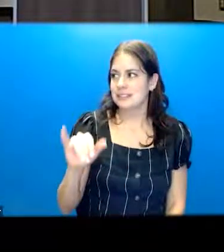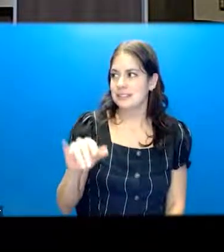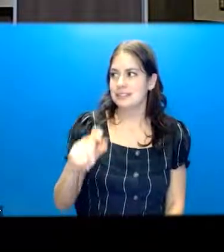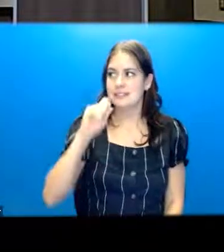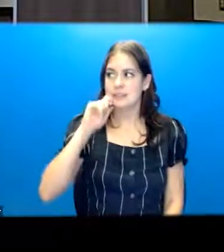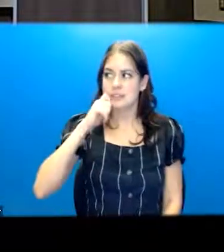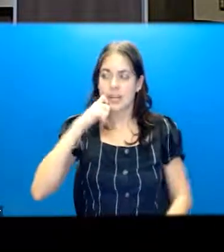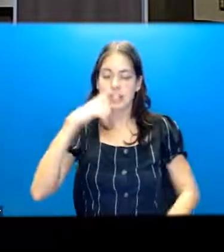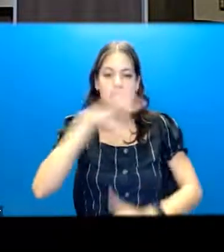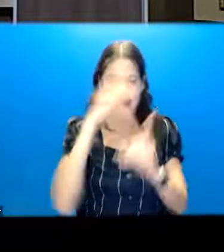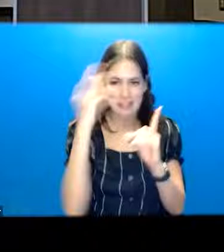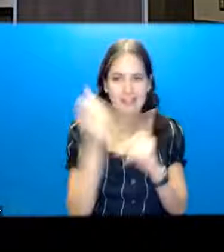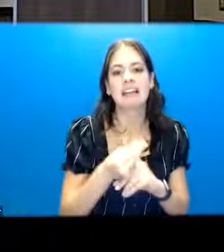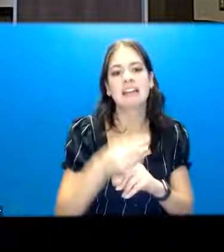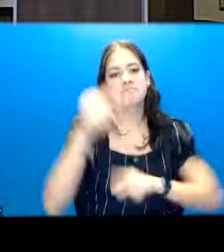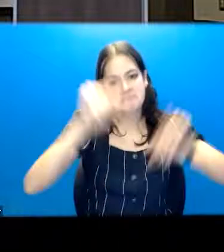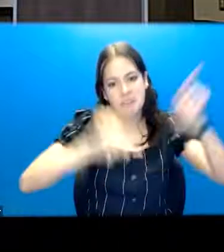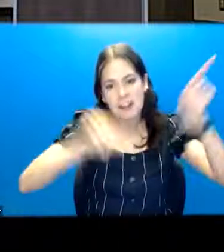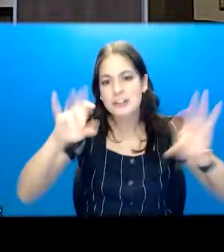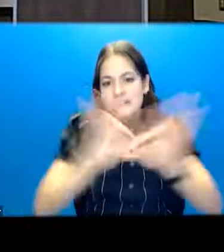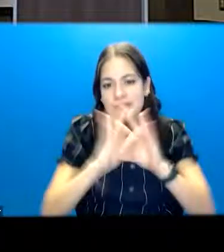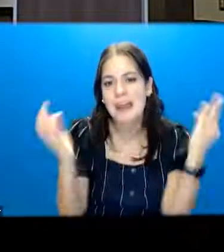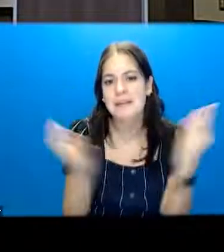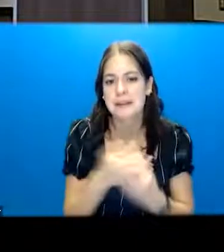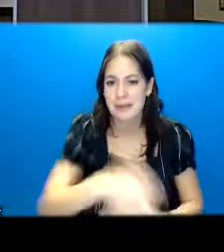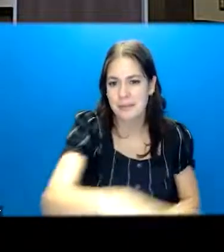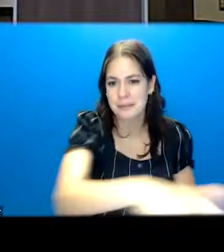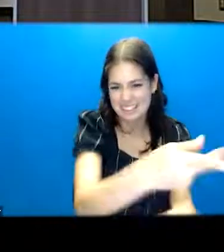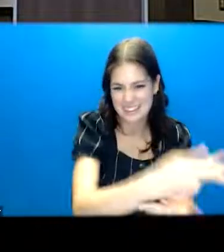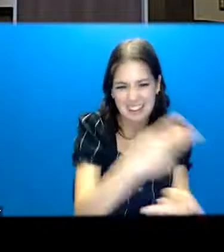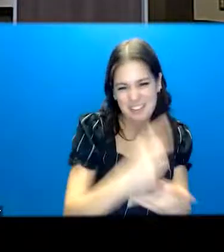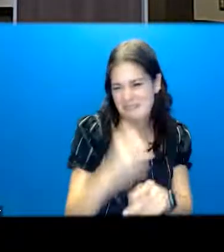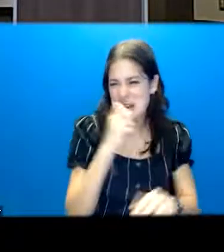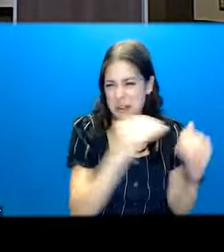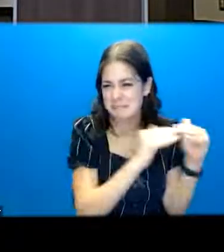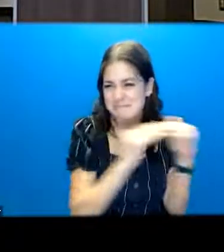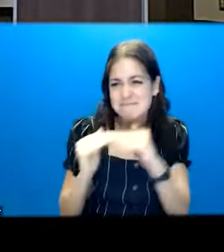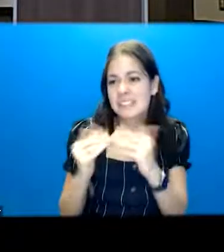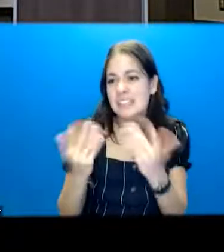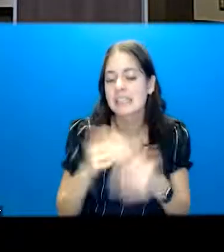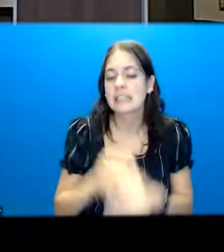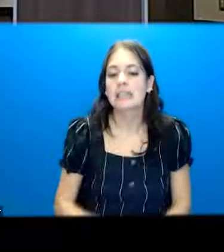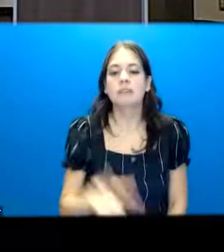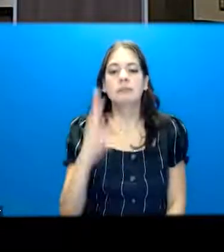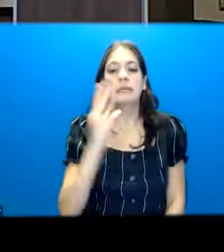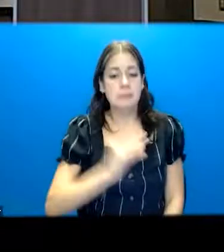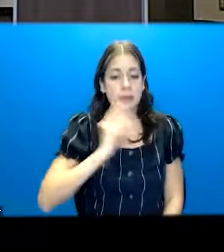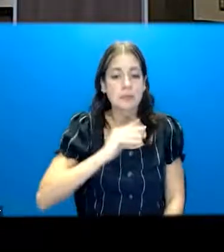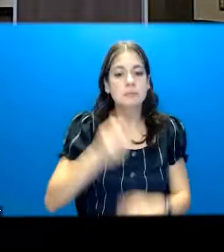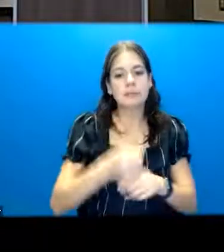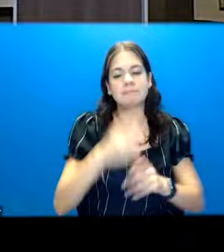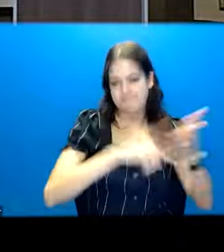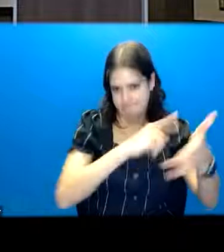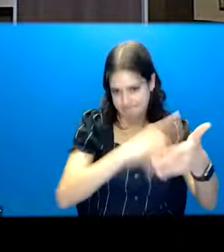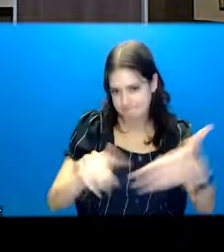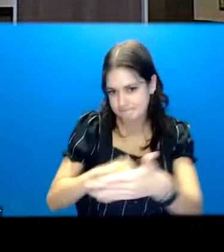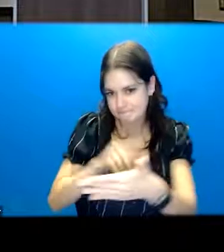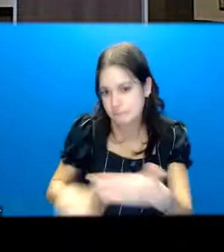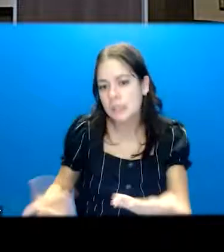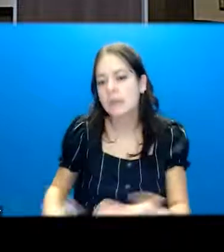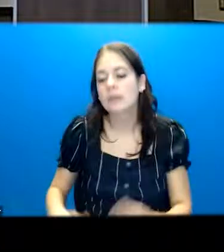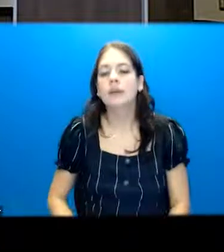pathways to care, in that they're experiencing or have experiences with discrimination.